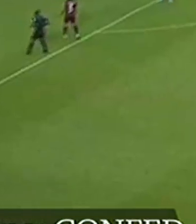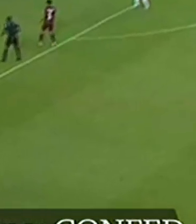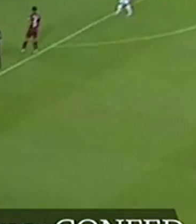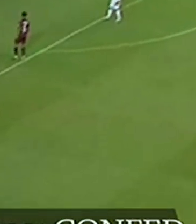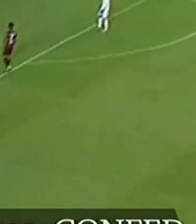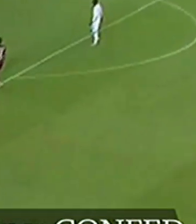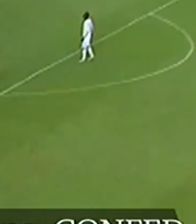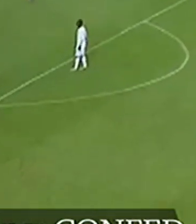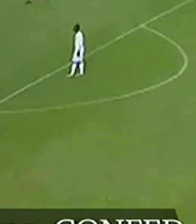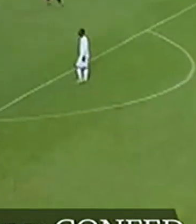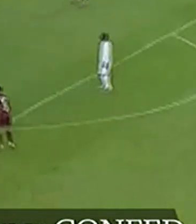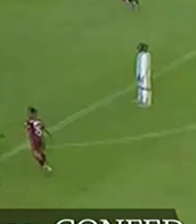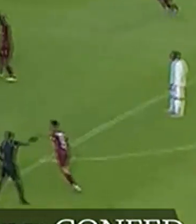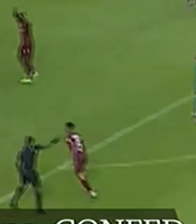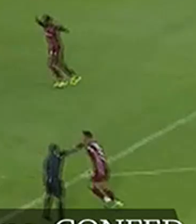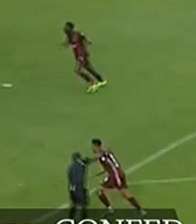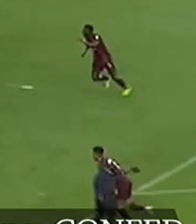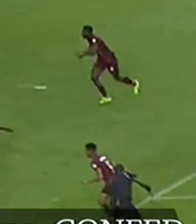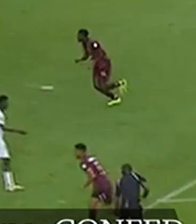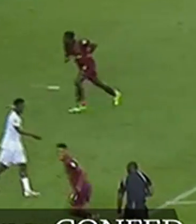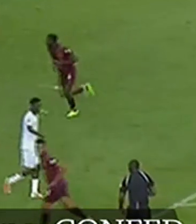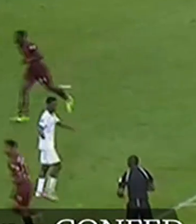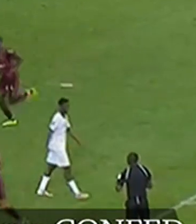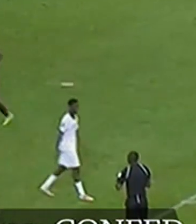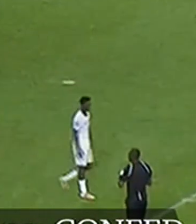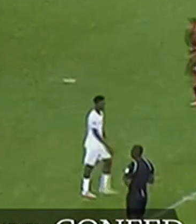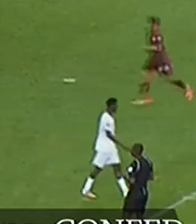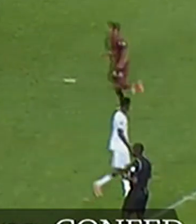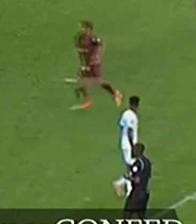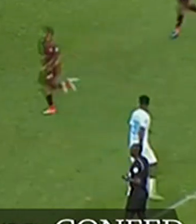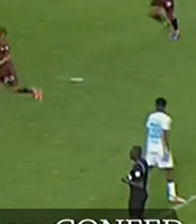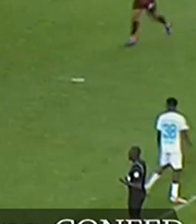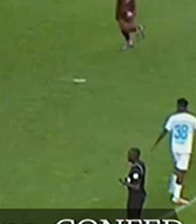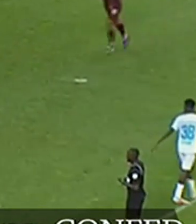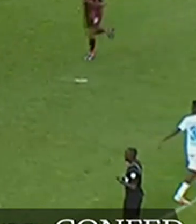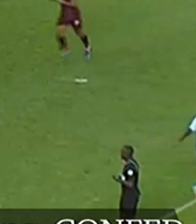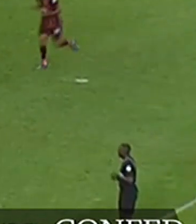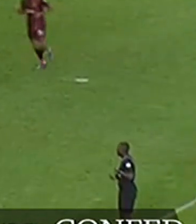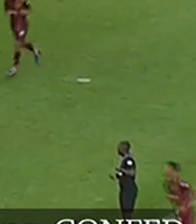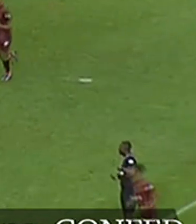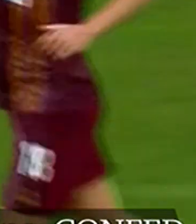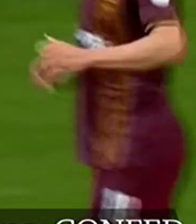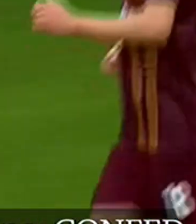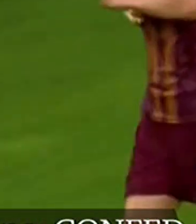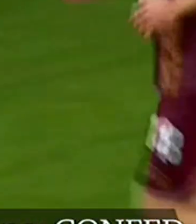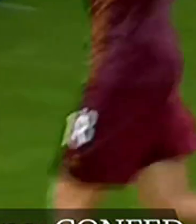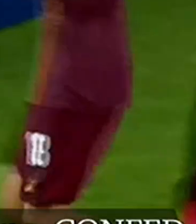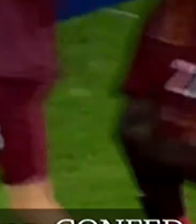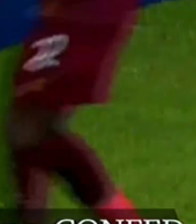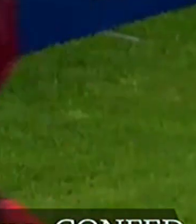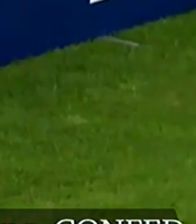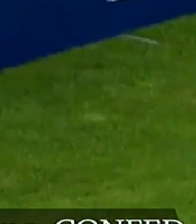From Cape Town Spurs, and there's the second goal. fantastic